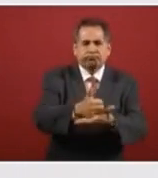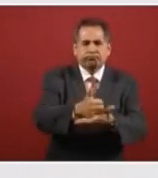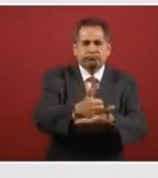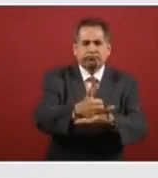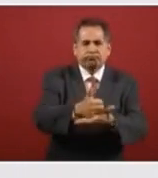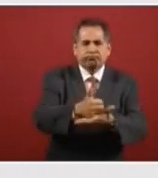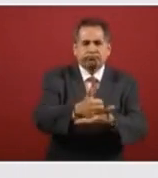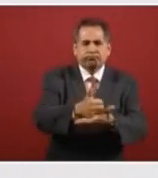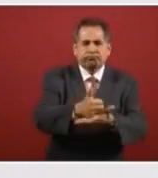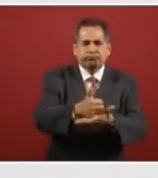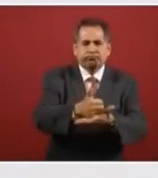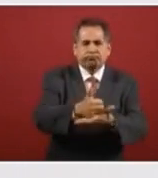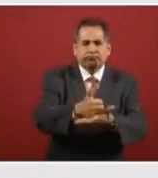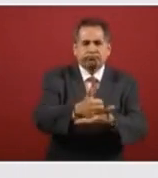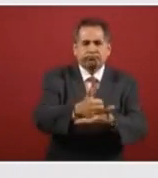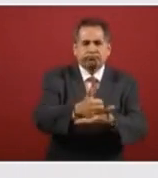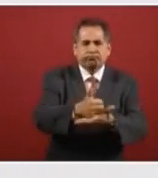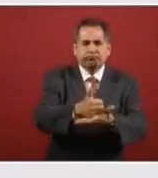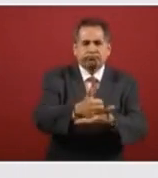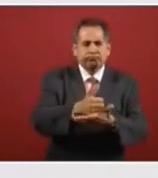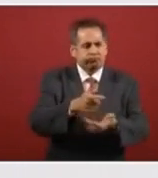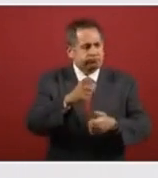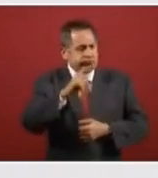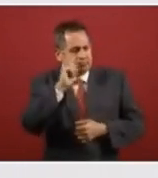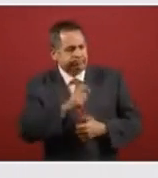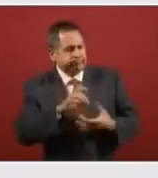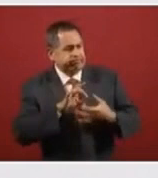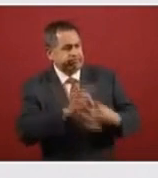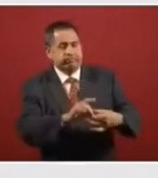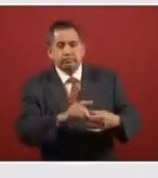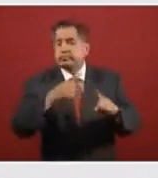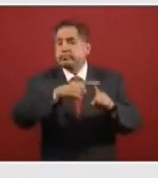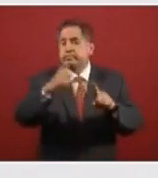friendship and respect for all